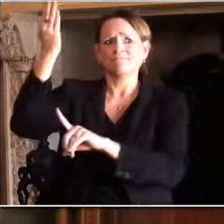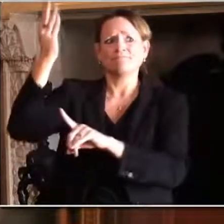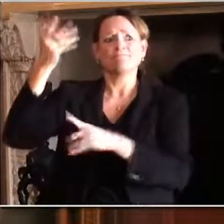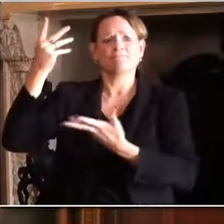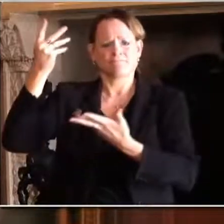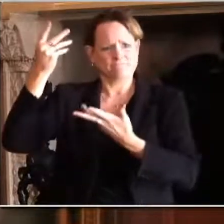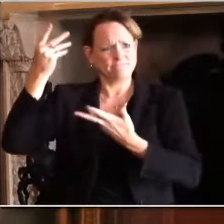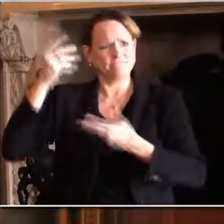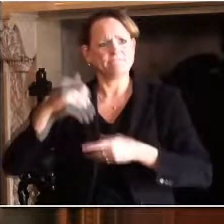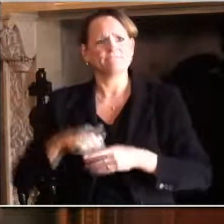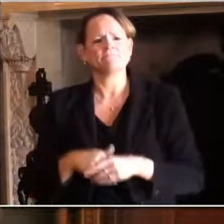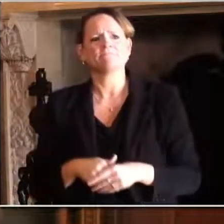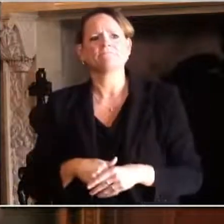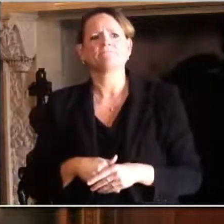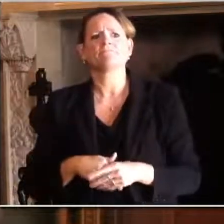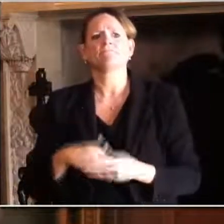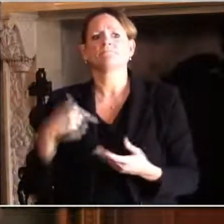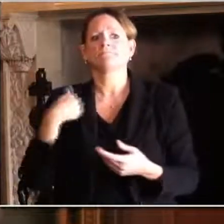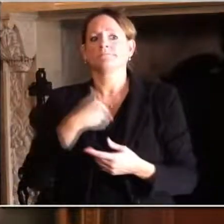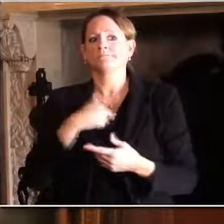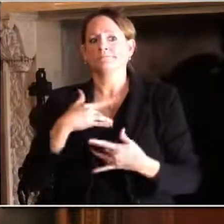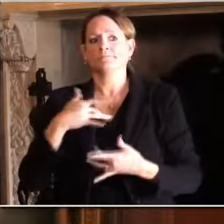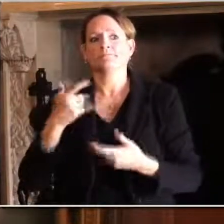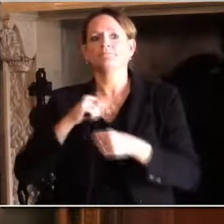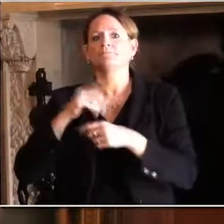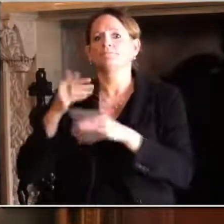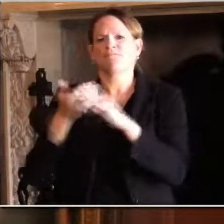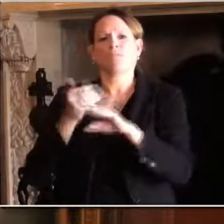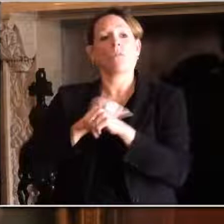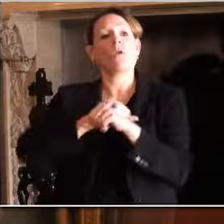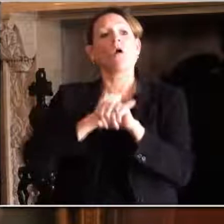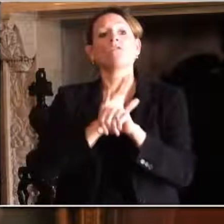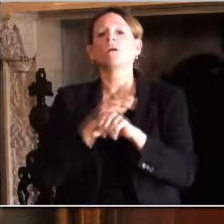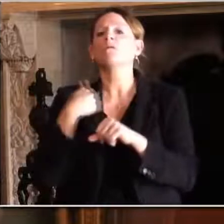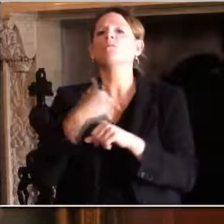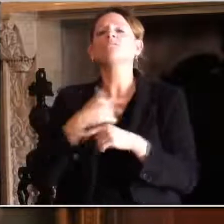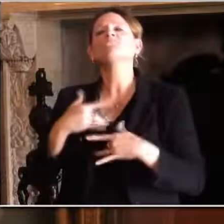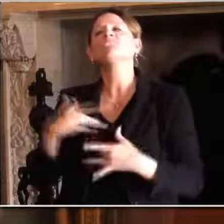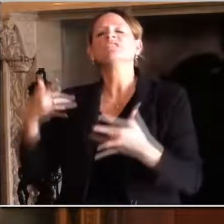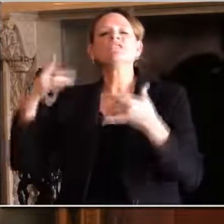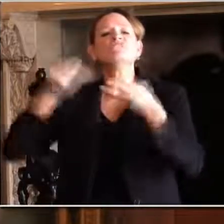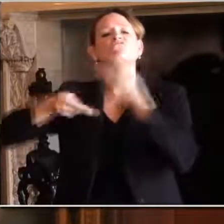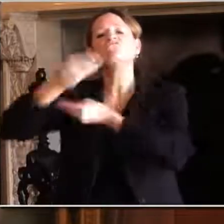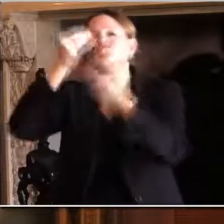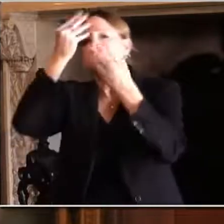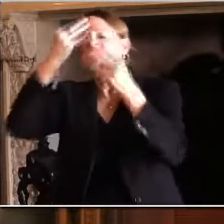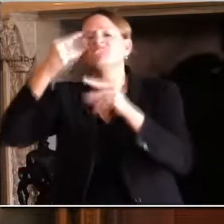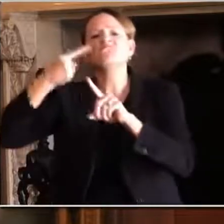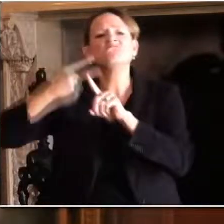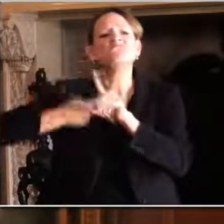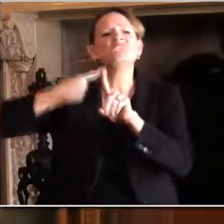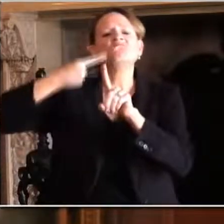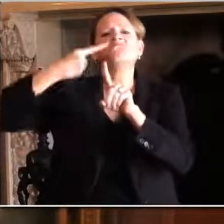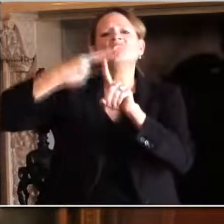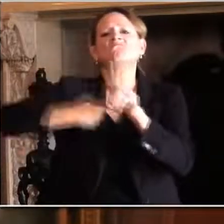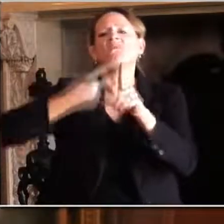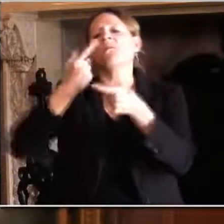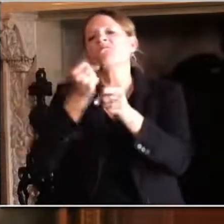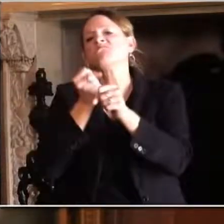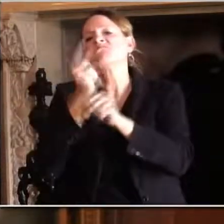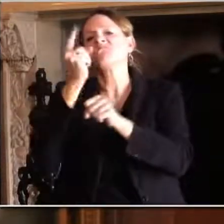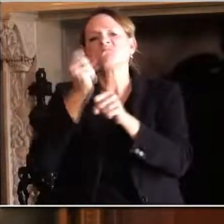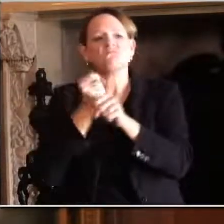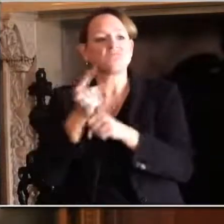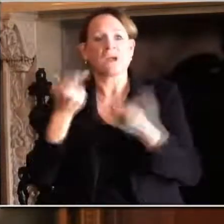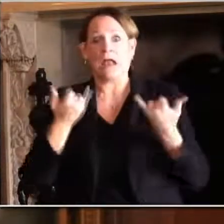on a monthly or typically an annual basis, because it takes a long time to clean the data, to make sure they're telling us